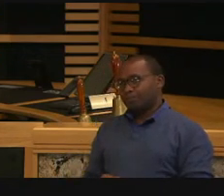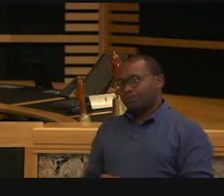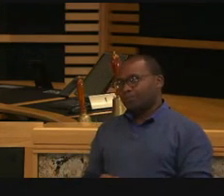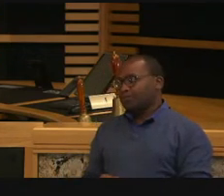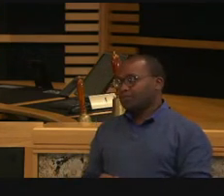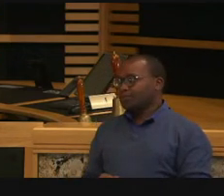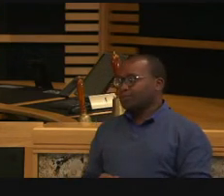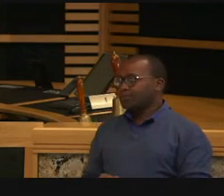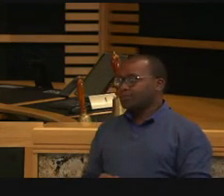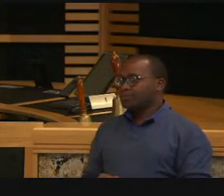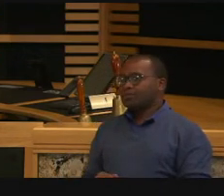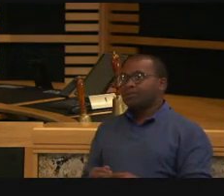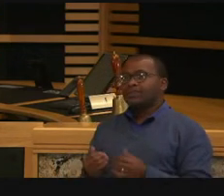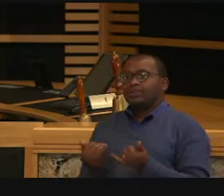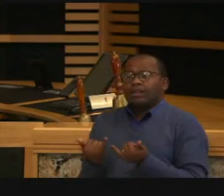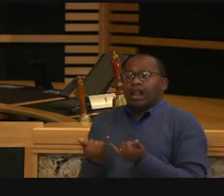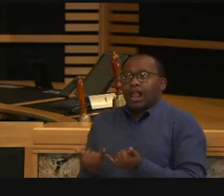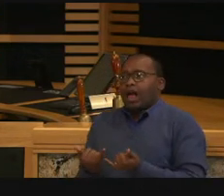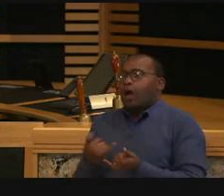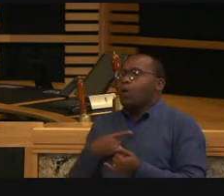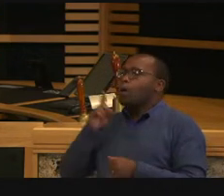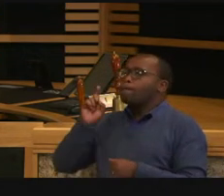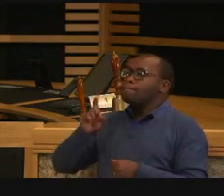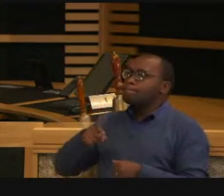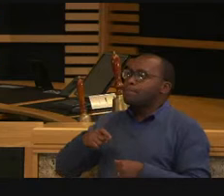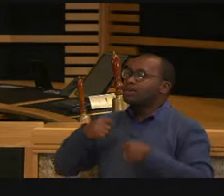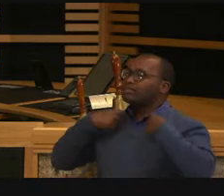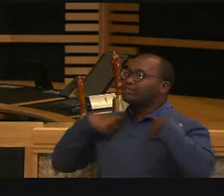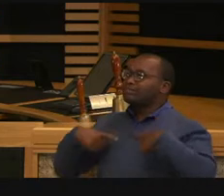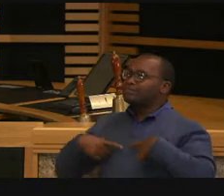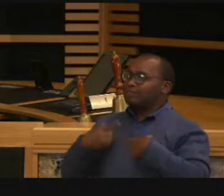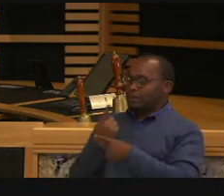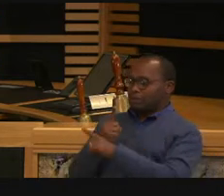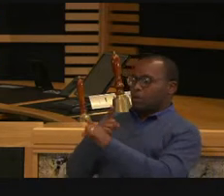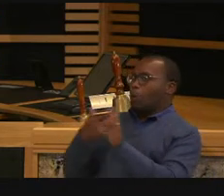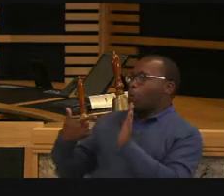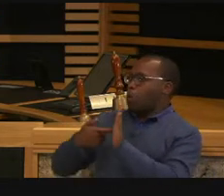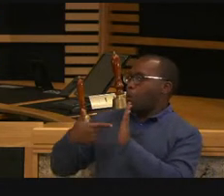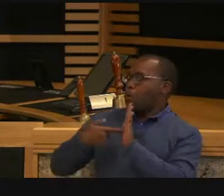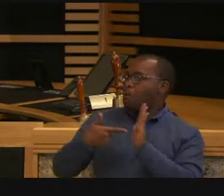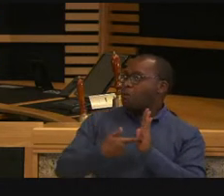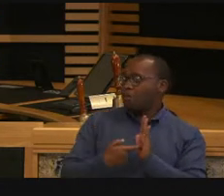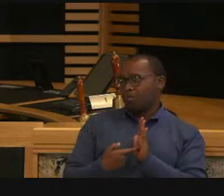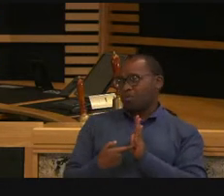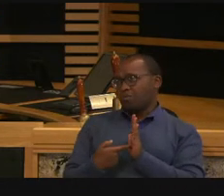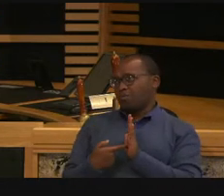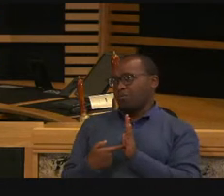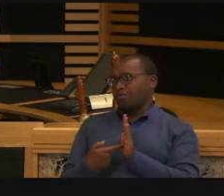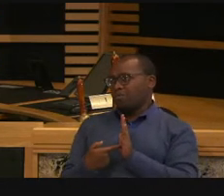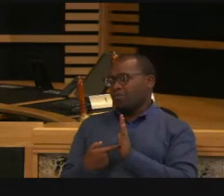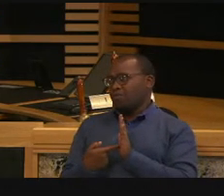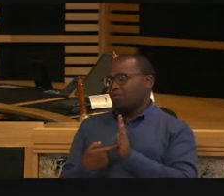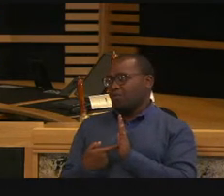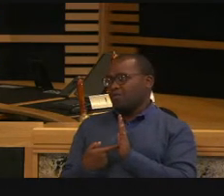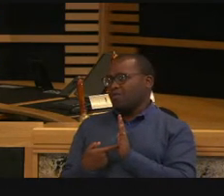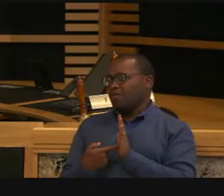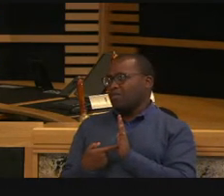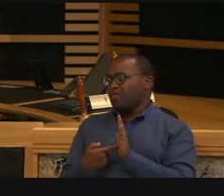vests to minimize the risk of loss of life. How can we speak of